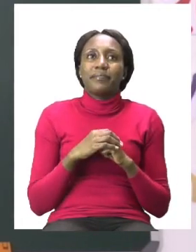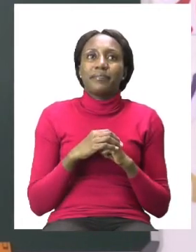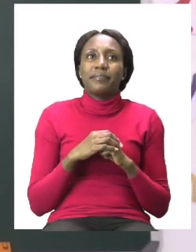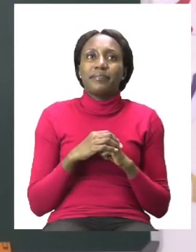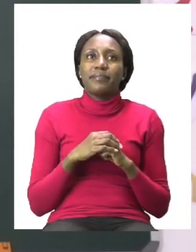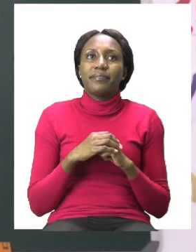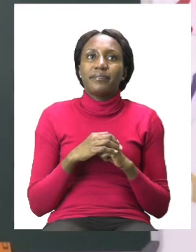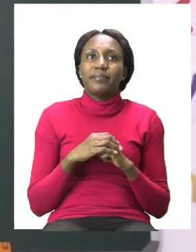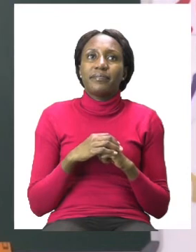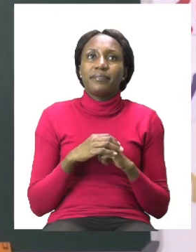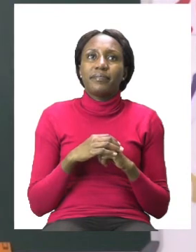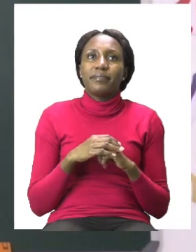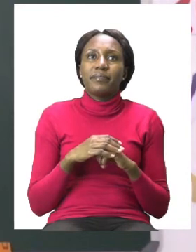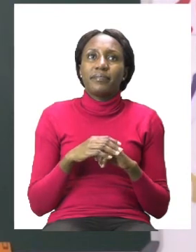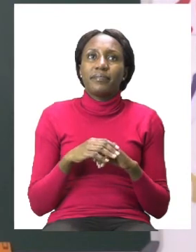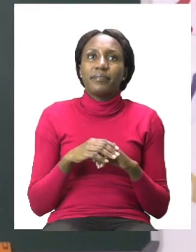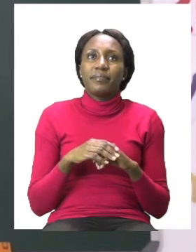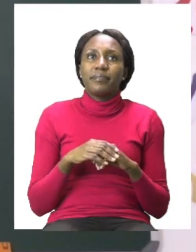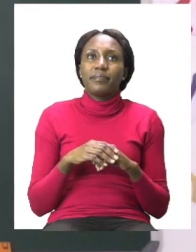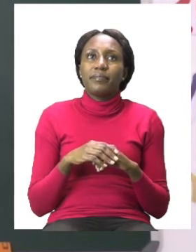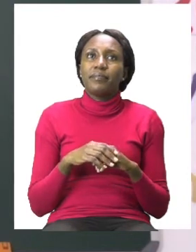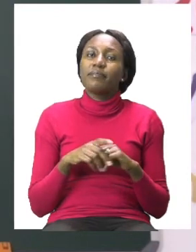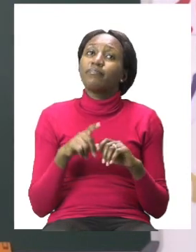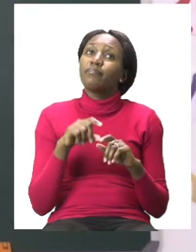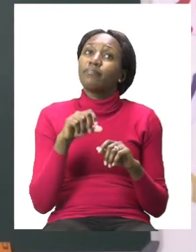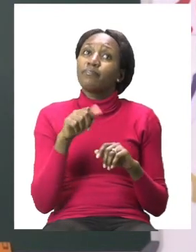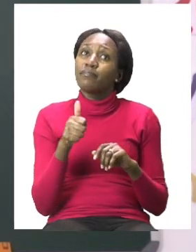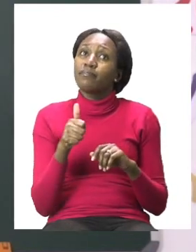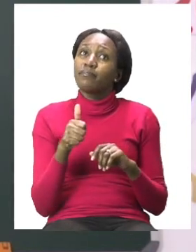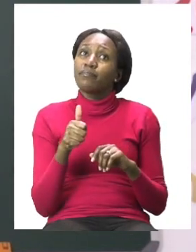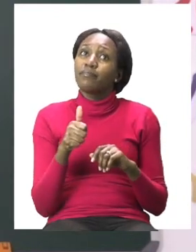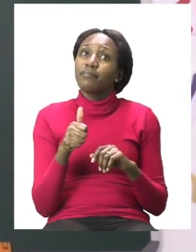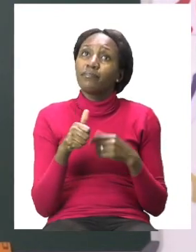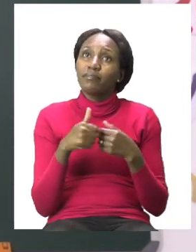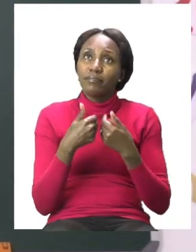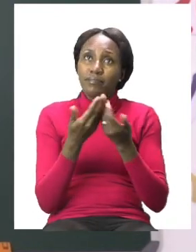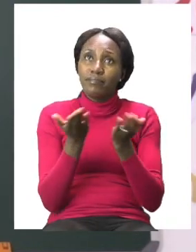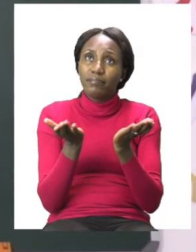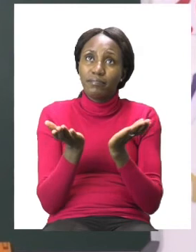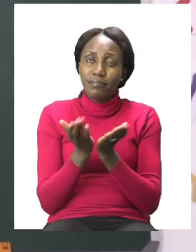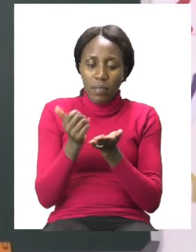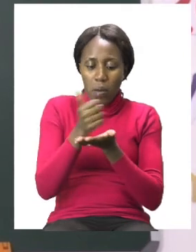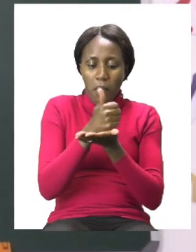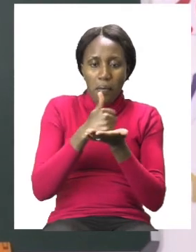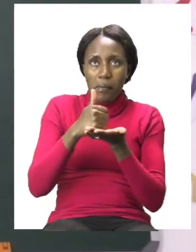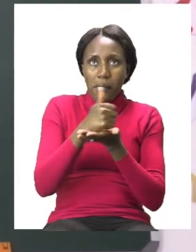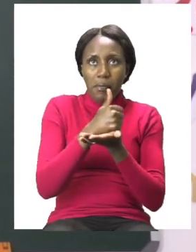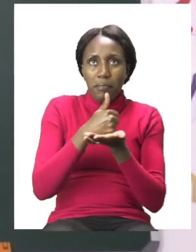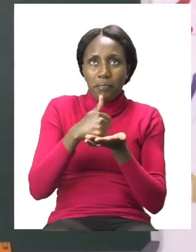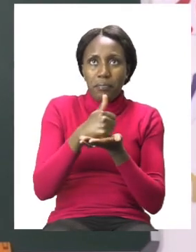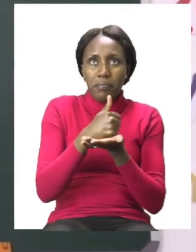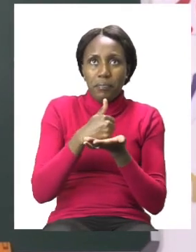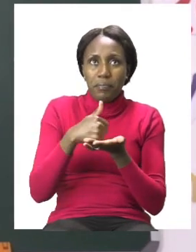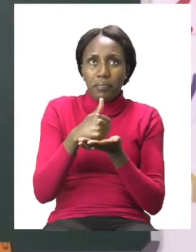next person that you're going to cut out and copy is someone who is cleaning the dishes. Now